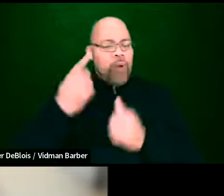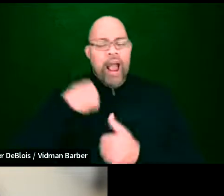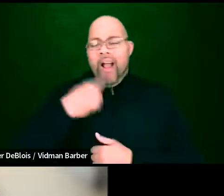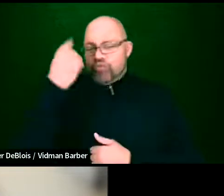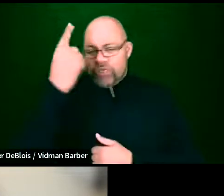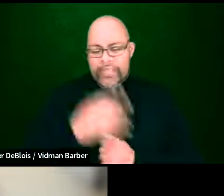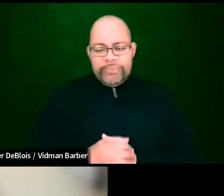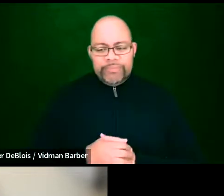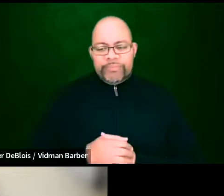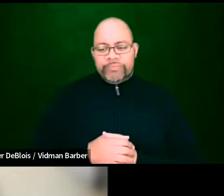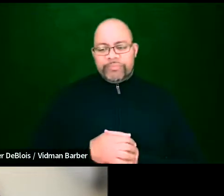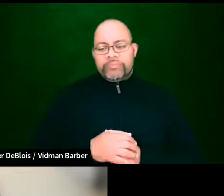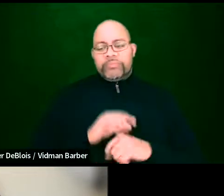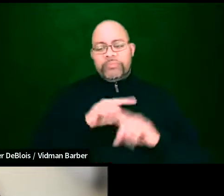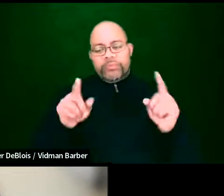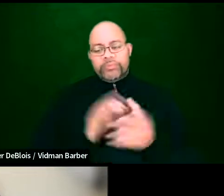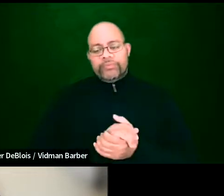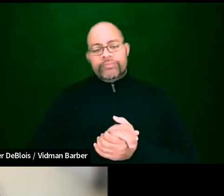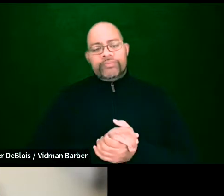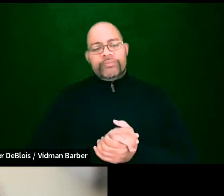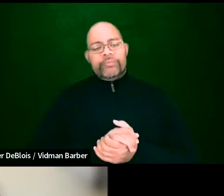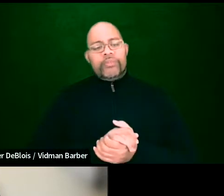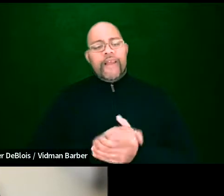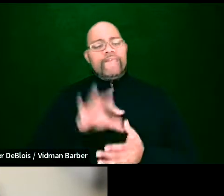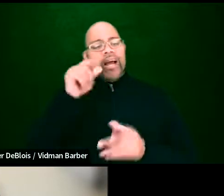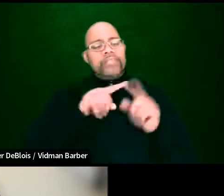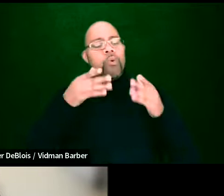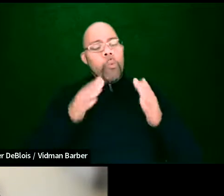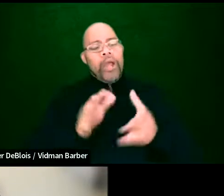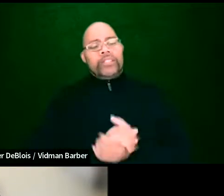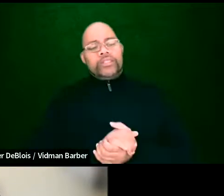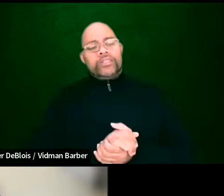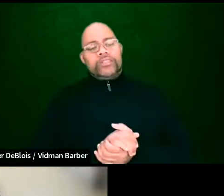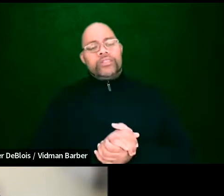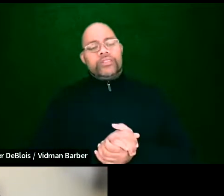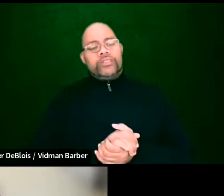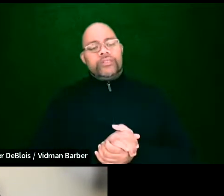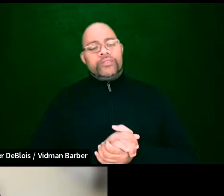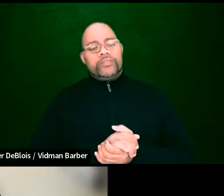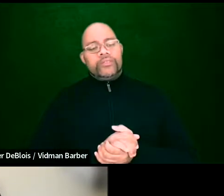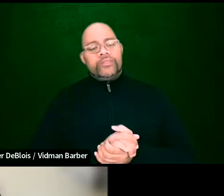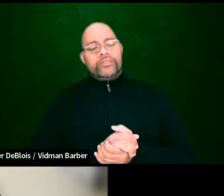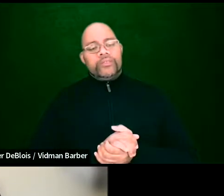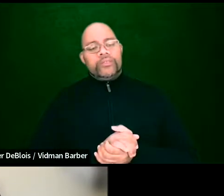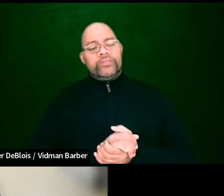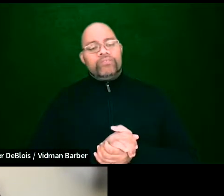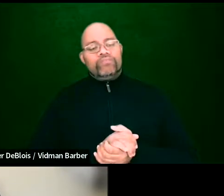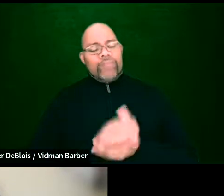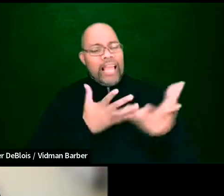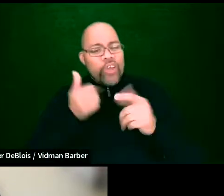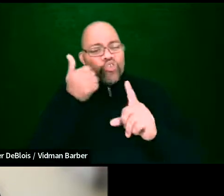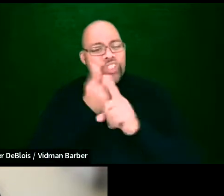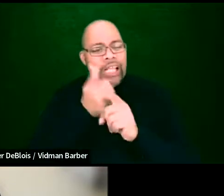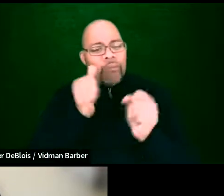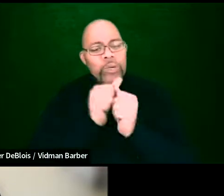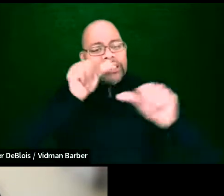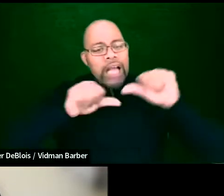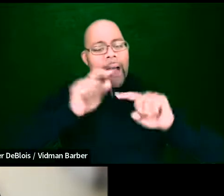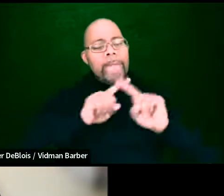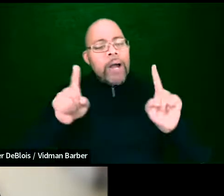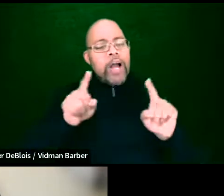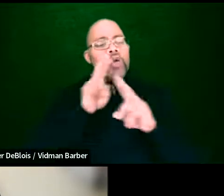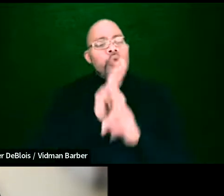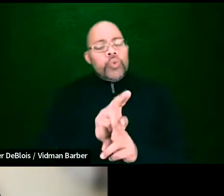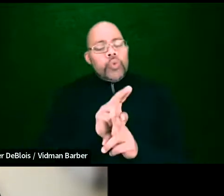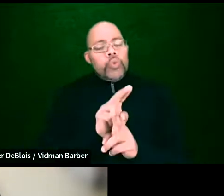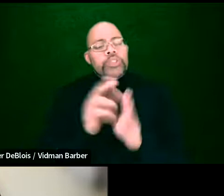that, but, find ways to re-engage yourself with science, but